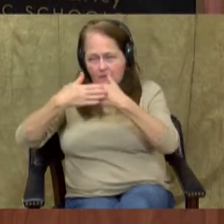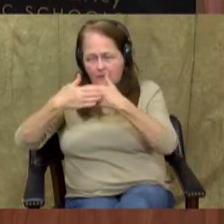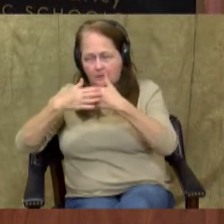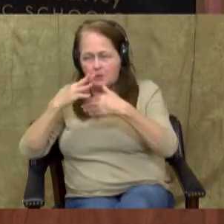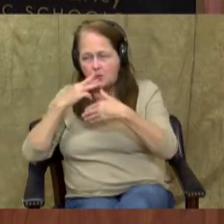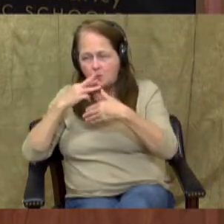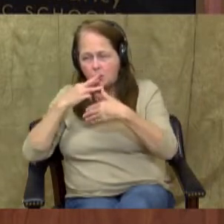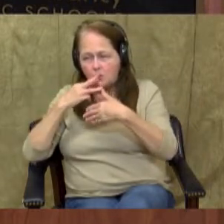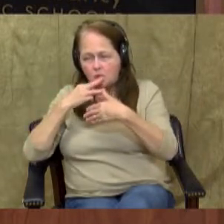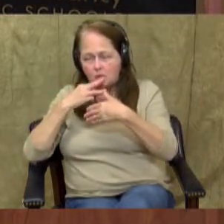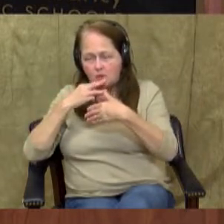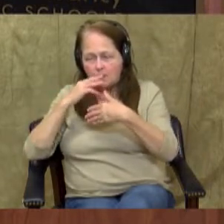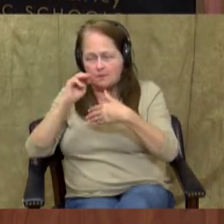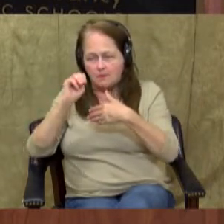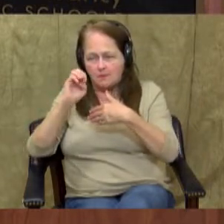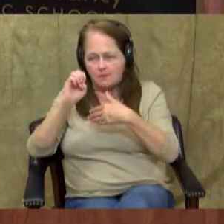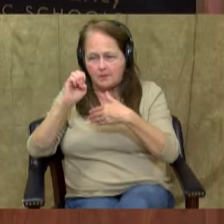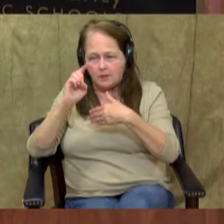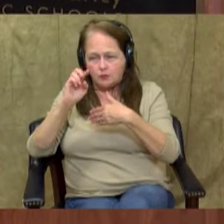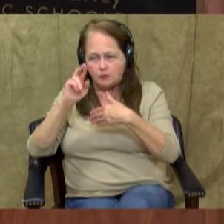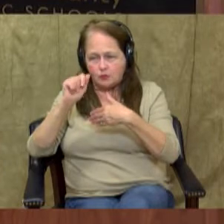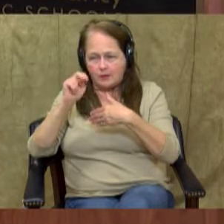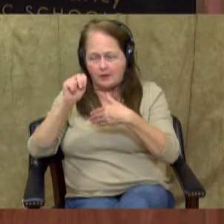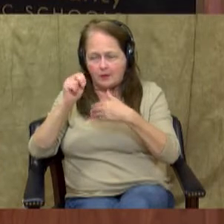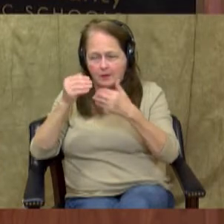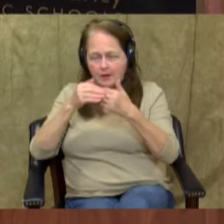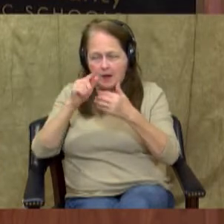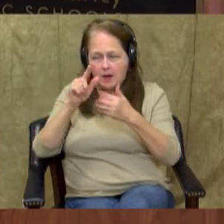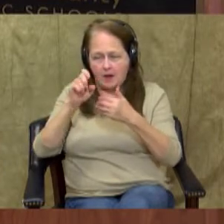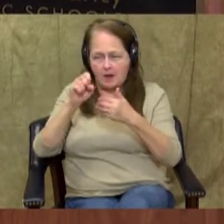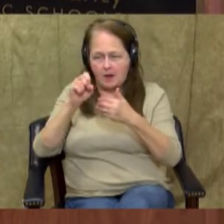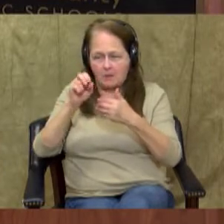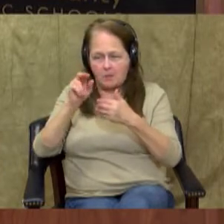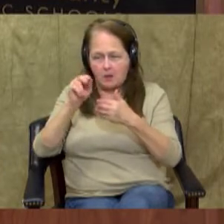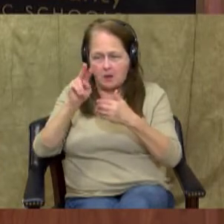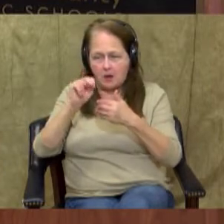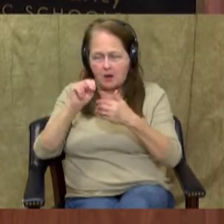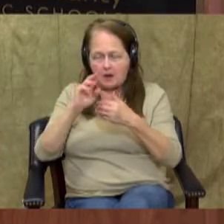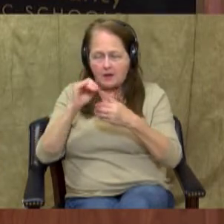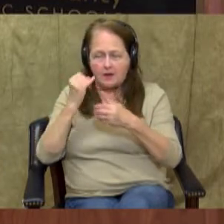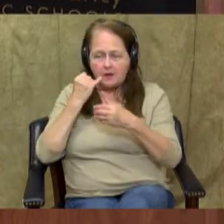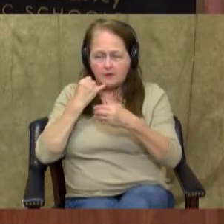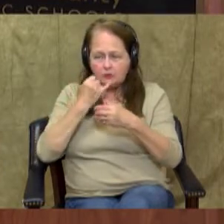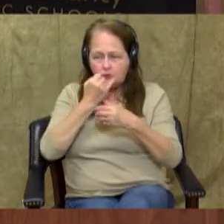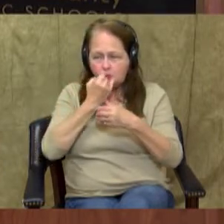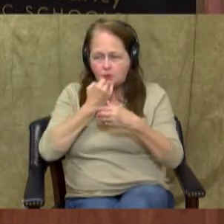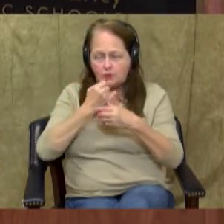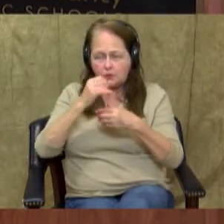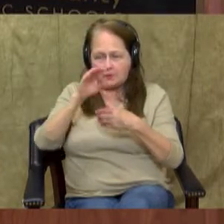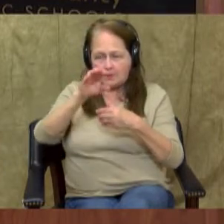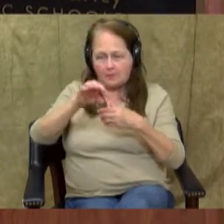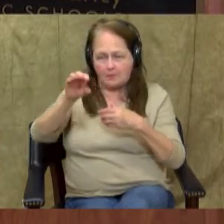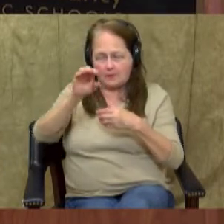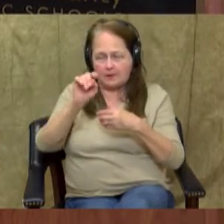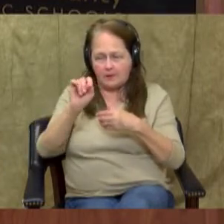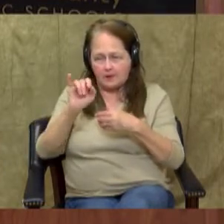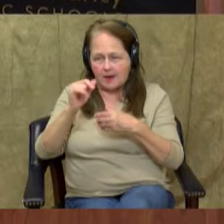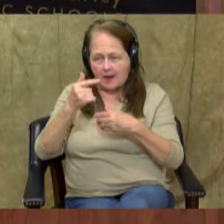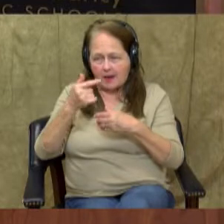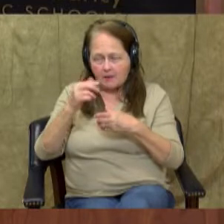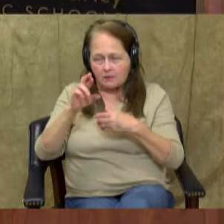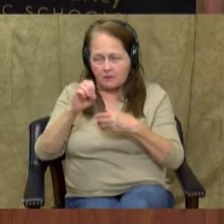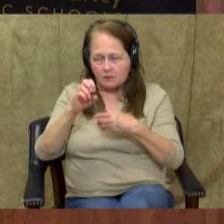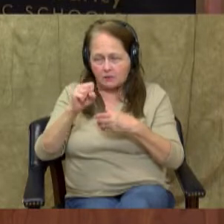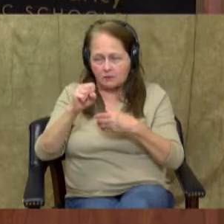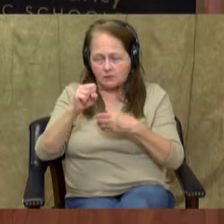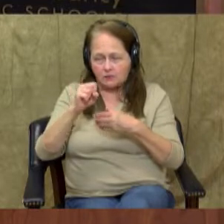east coast side there with Lebanon and Israel. And then you can see where the Tigris and Euphrates rivers of Iraq come through and